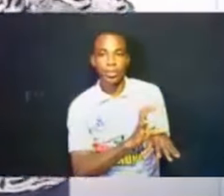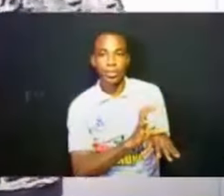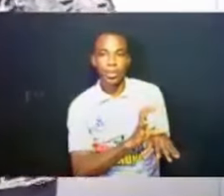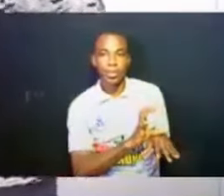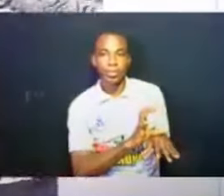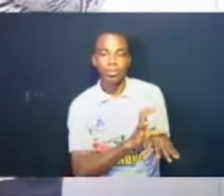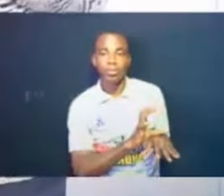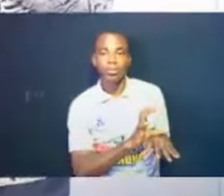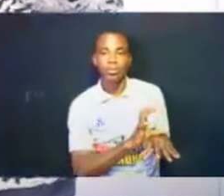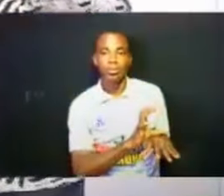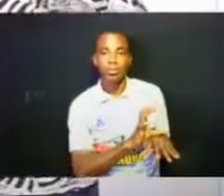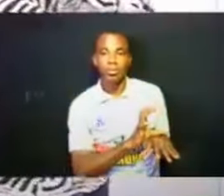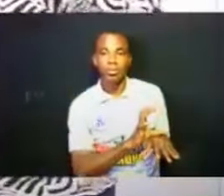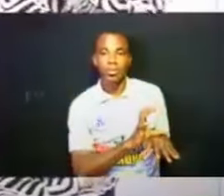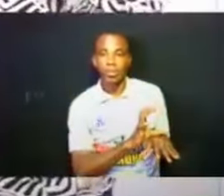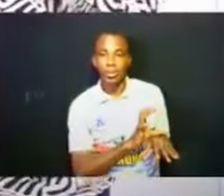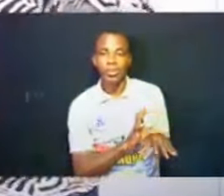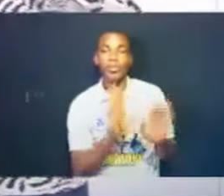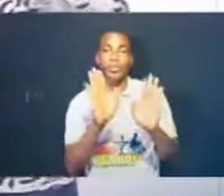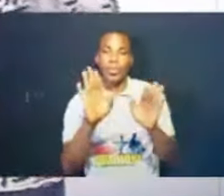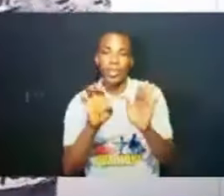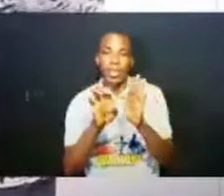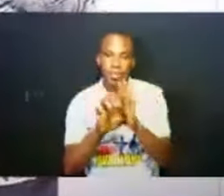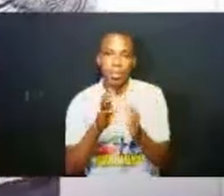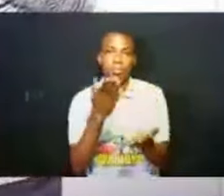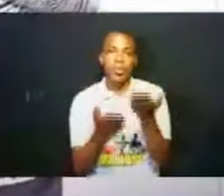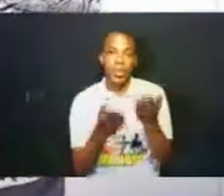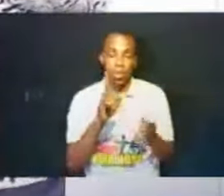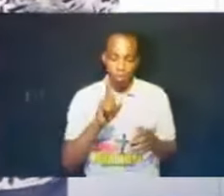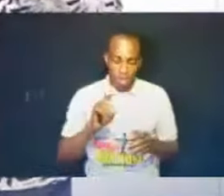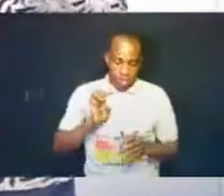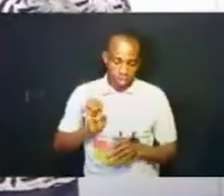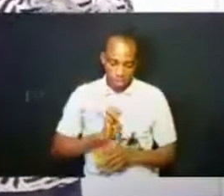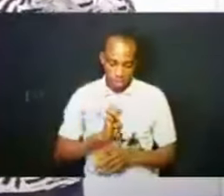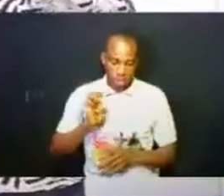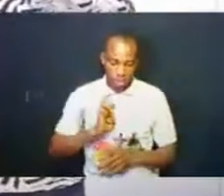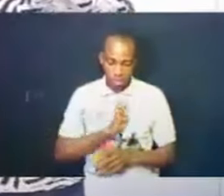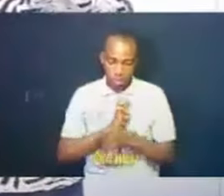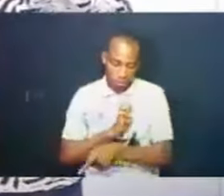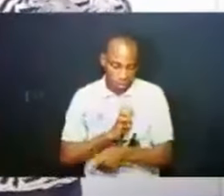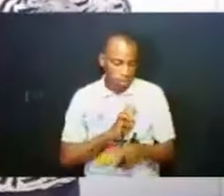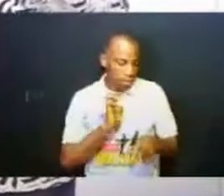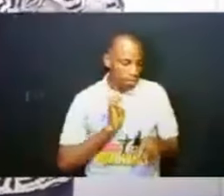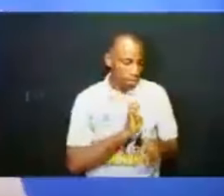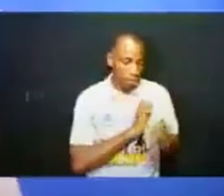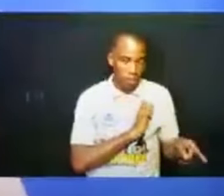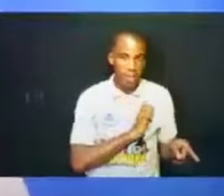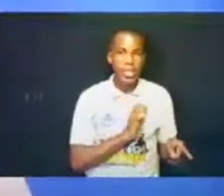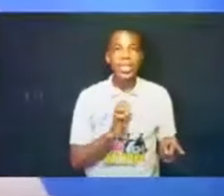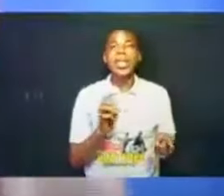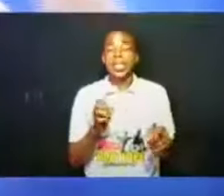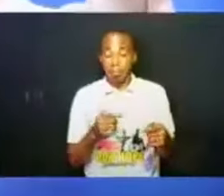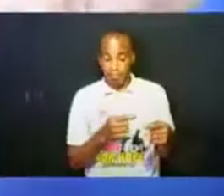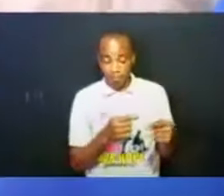elder is not too free with the presiding elder. He's a bit bitter about the presiding elder. They go to